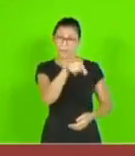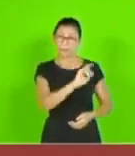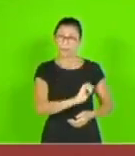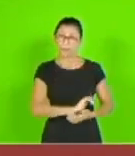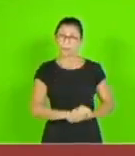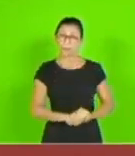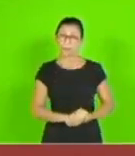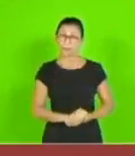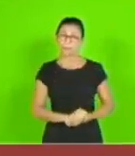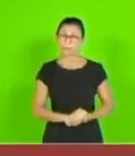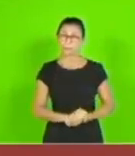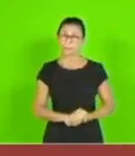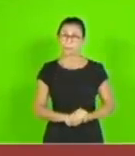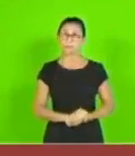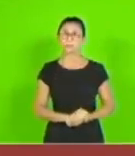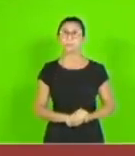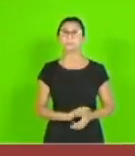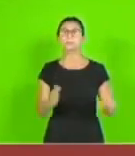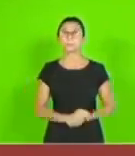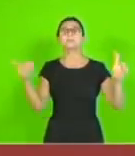What are we referring to?